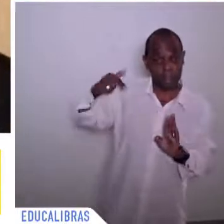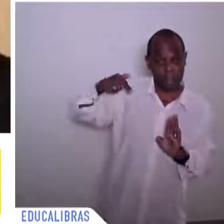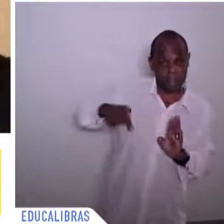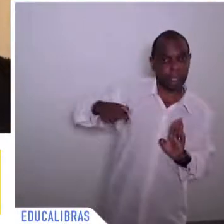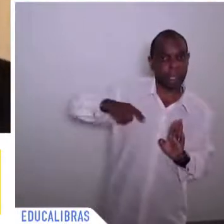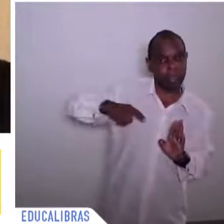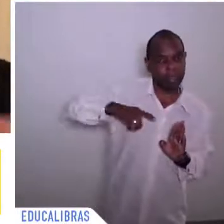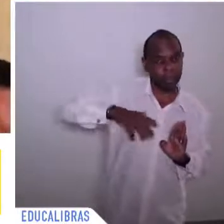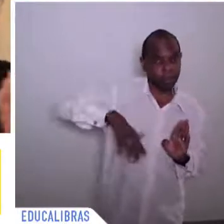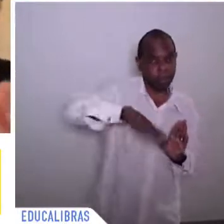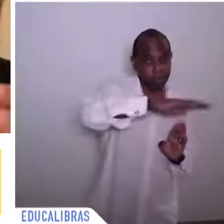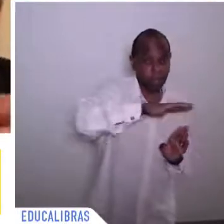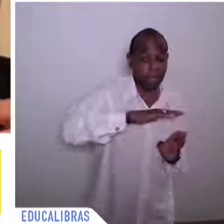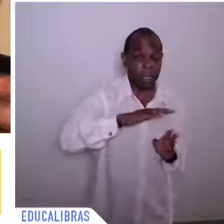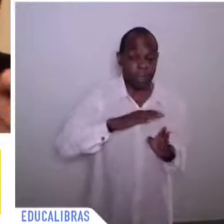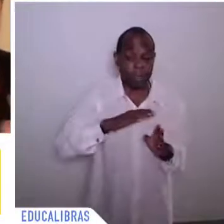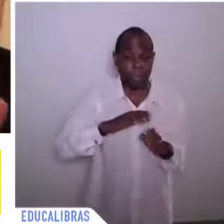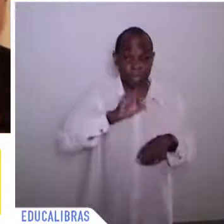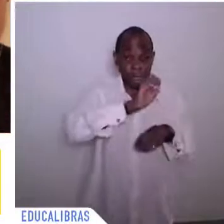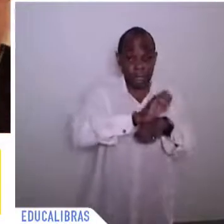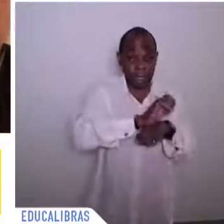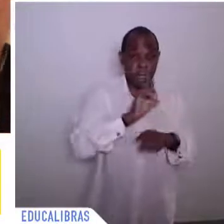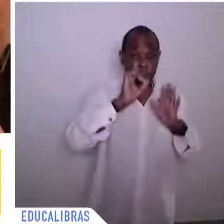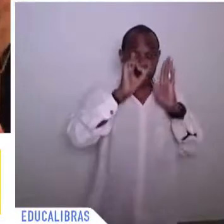example, of the capitalistic